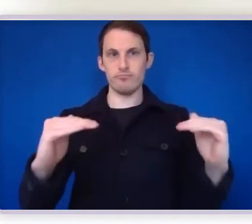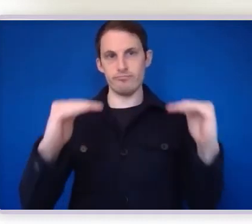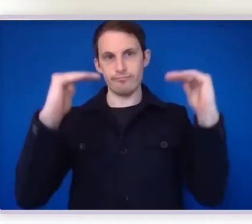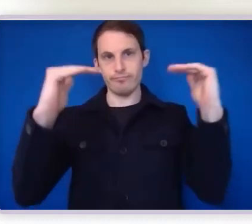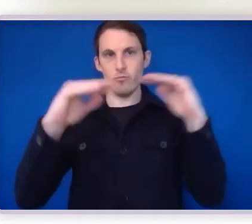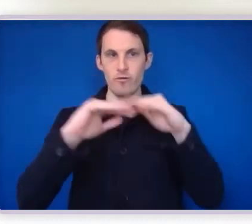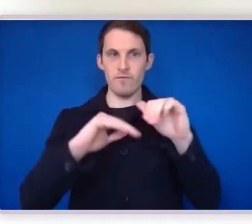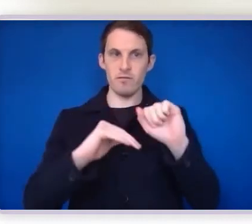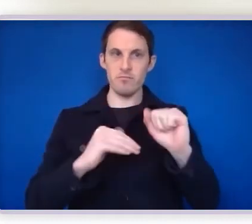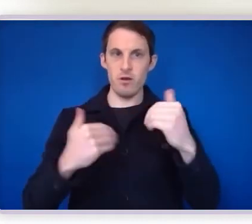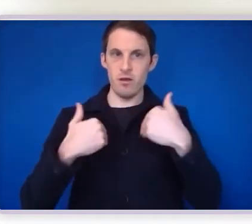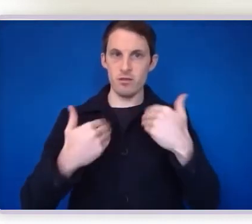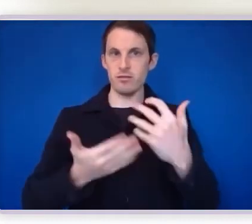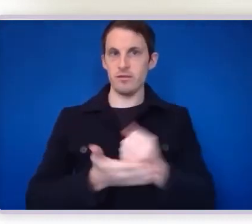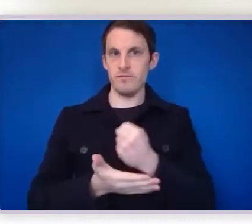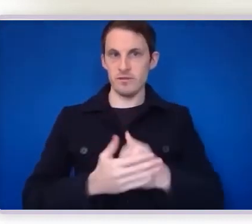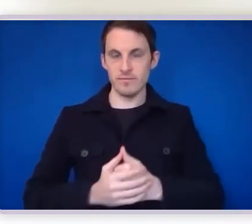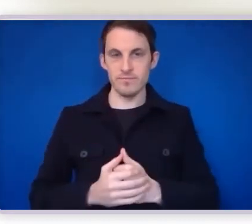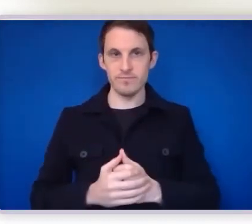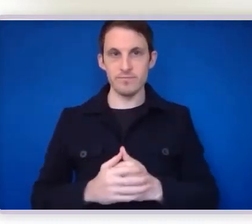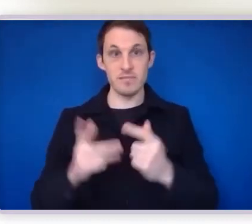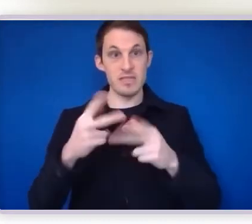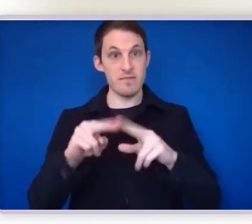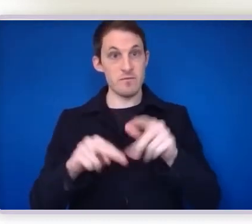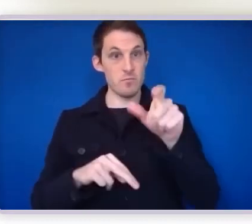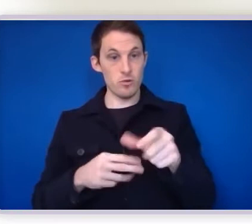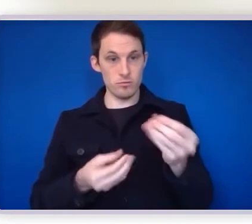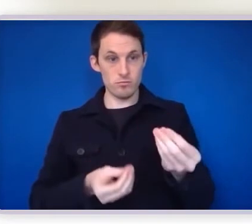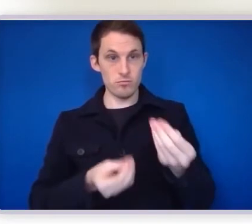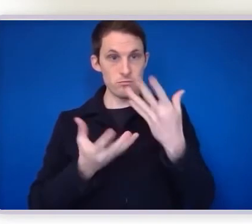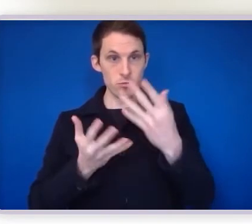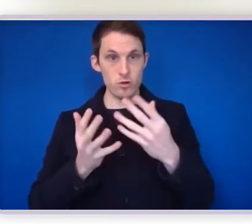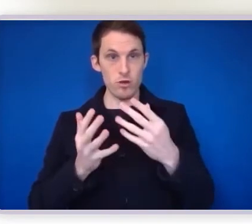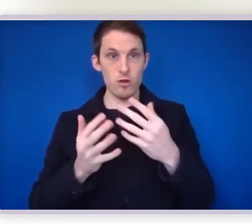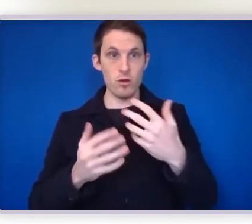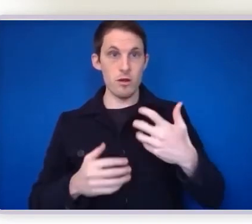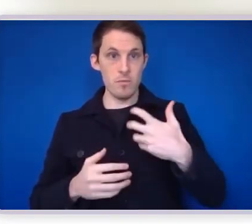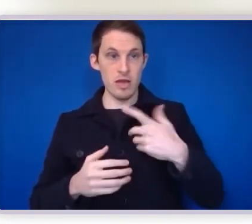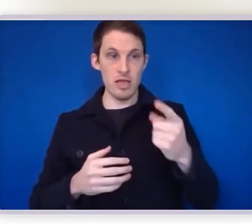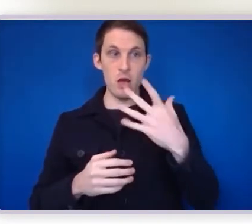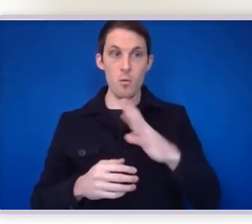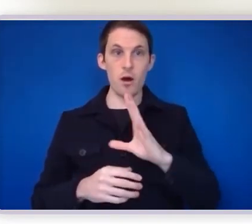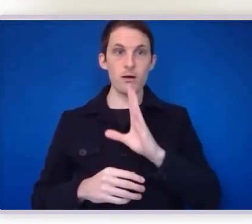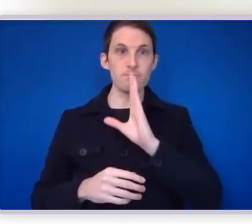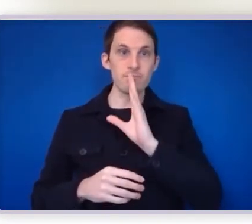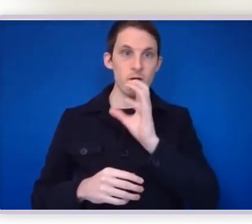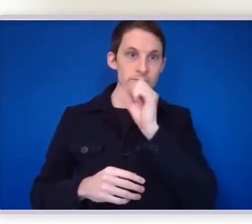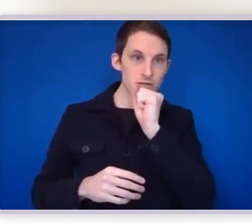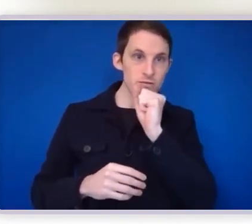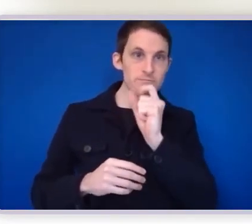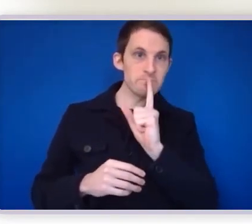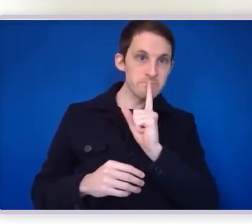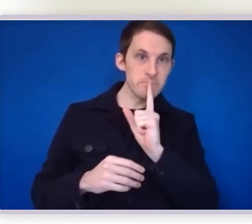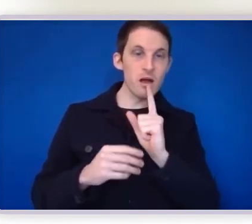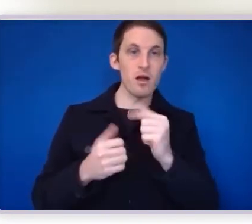it's often, but if someone does make a notification or a complaint and they want to keep it confidential, then we will keep